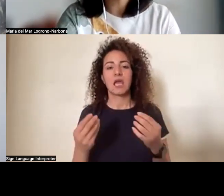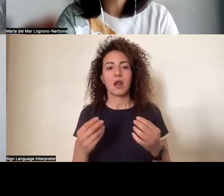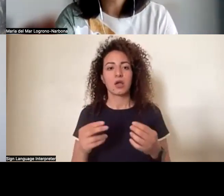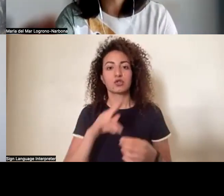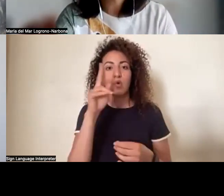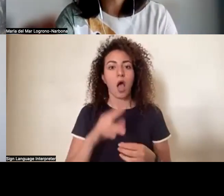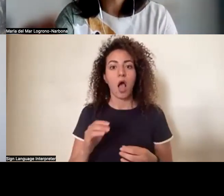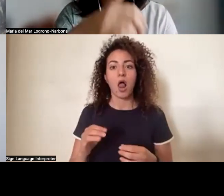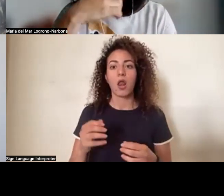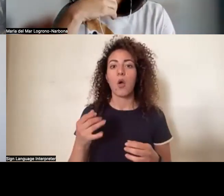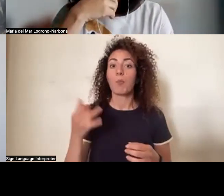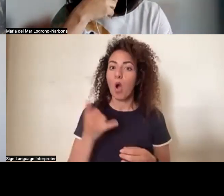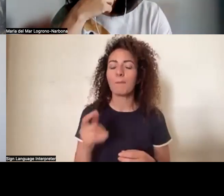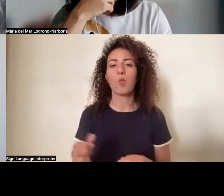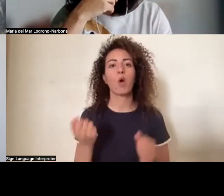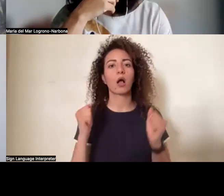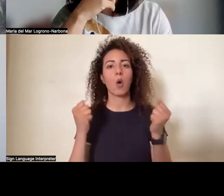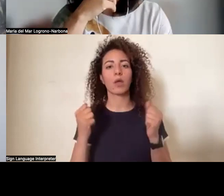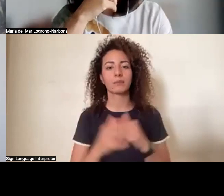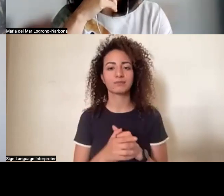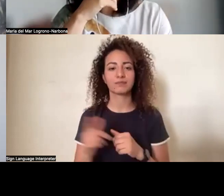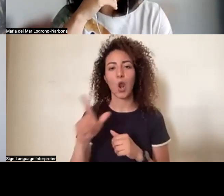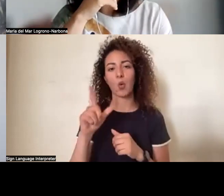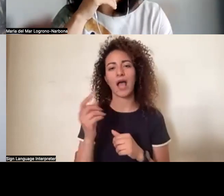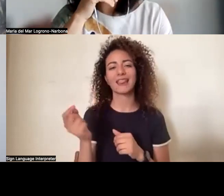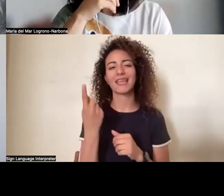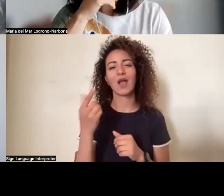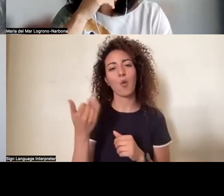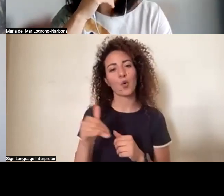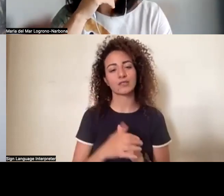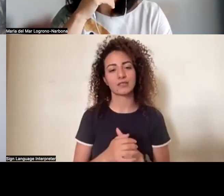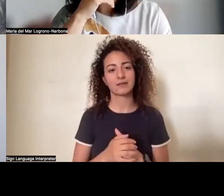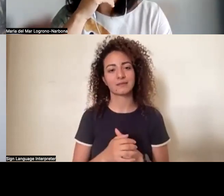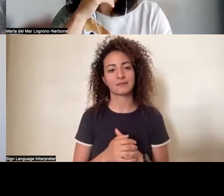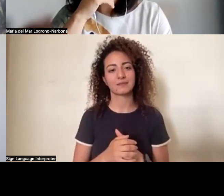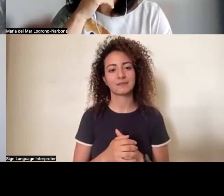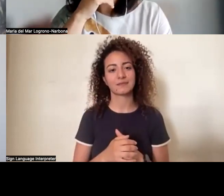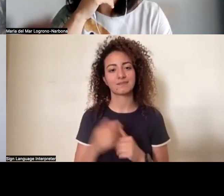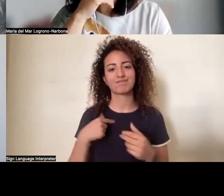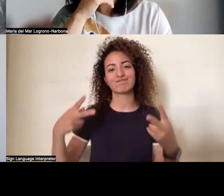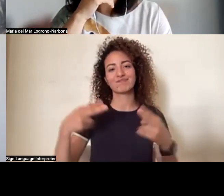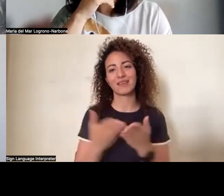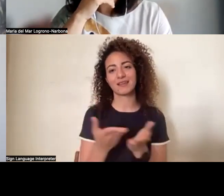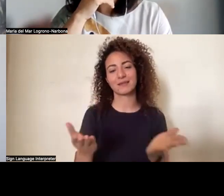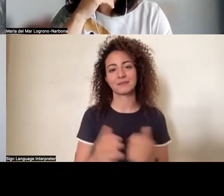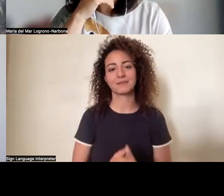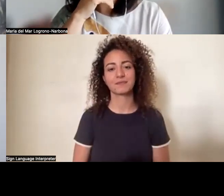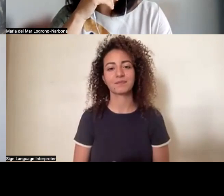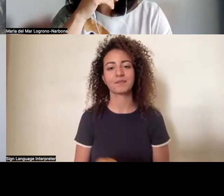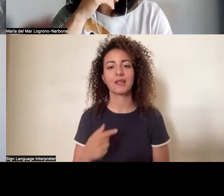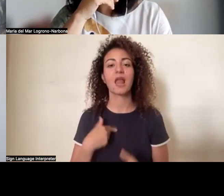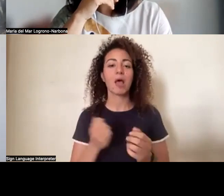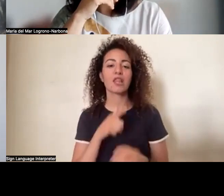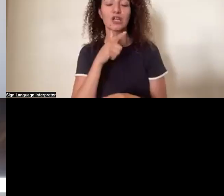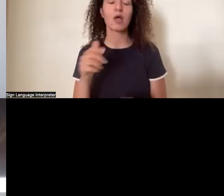very good questions. So Luca, 1.5 minutes before I will need to close the session. Yeah, I mean, what I can say is that, yeah,